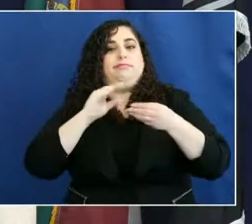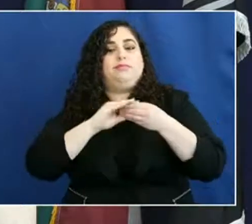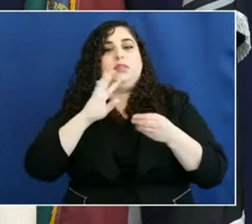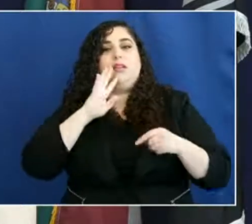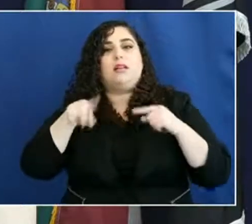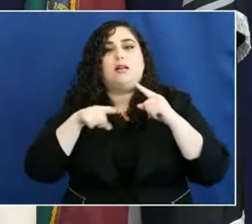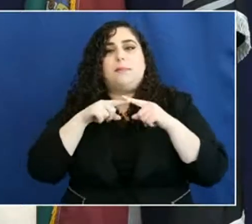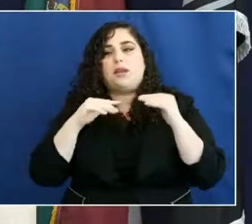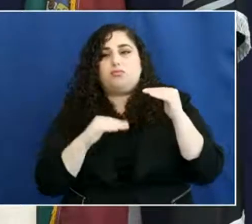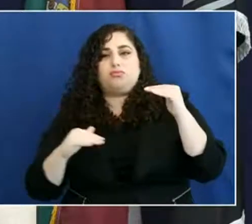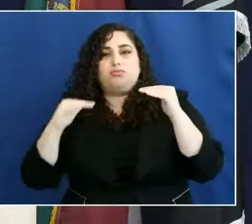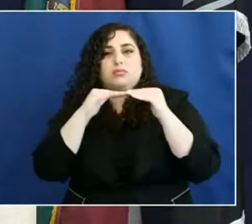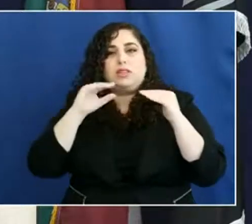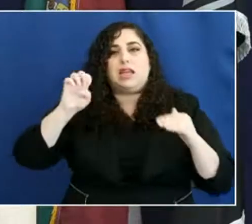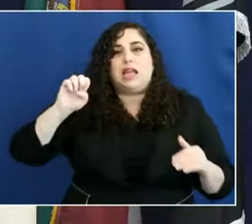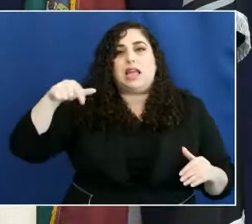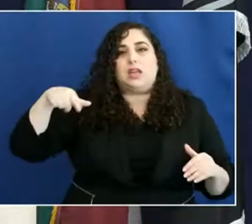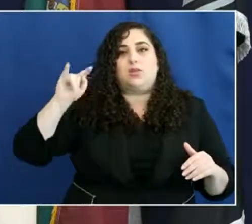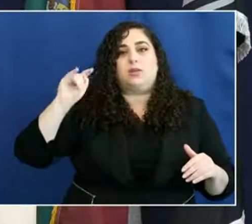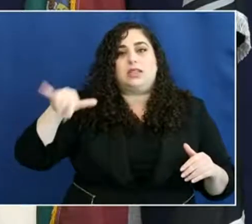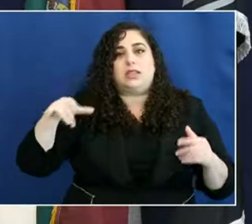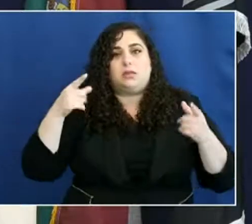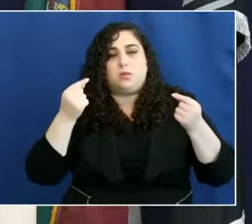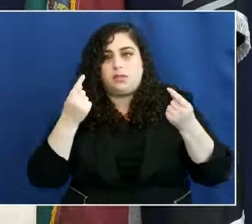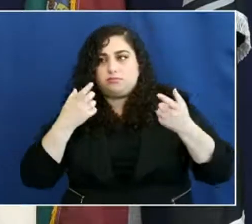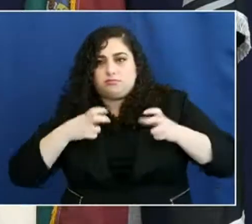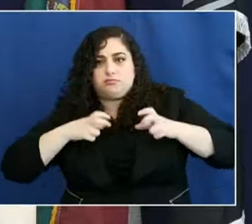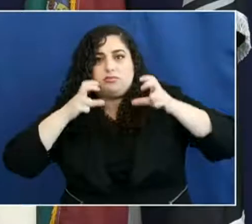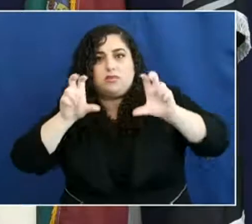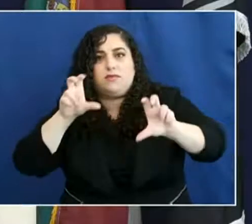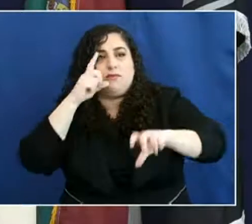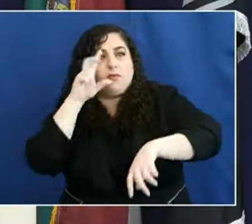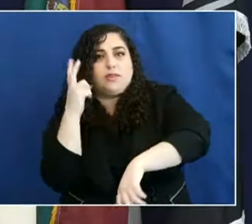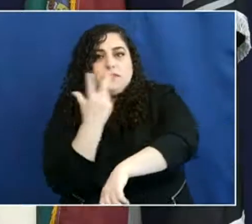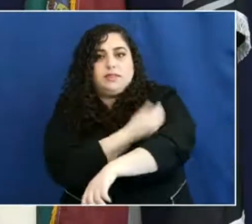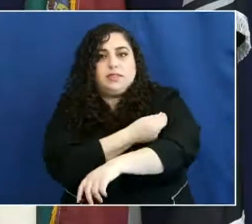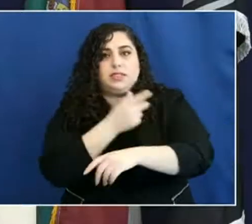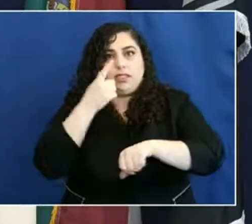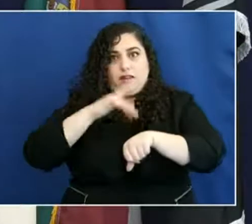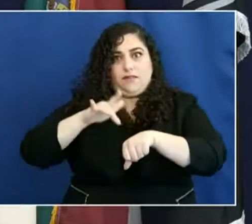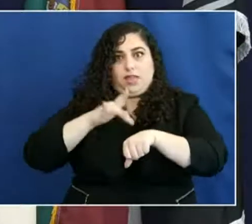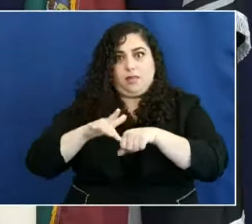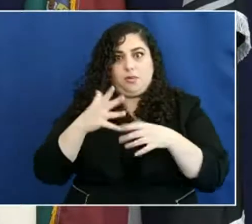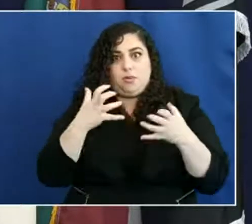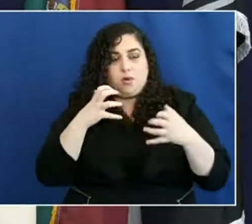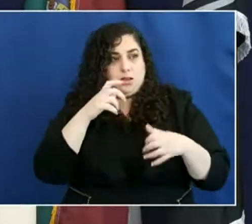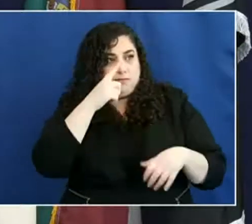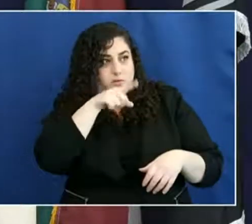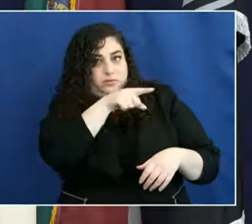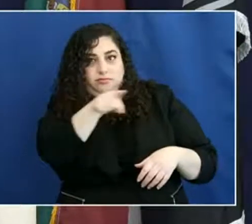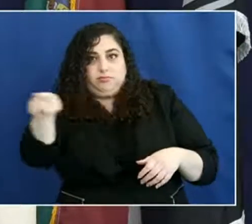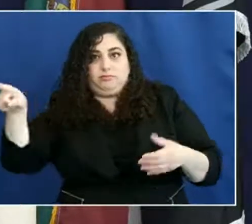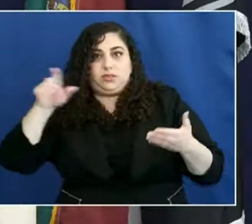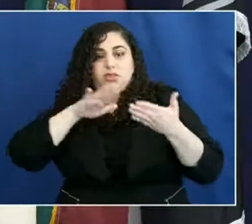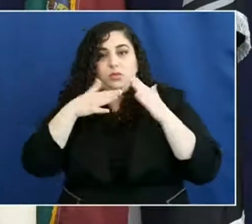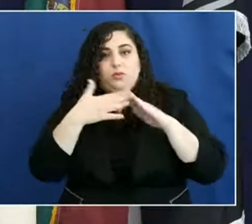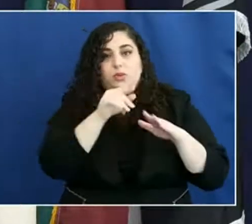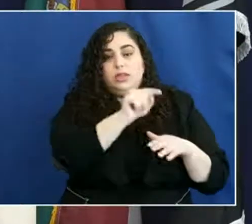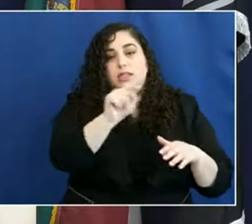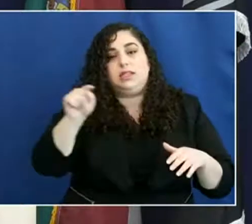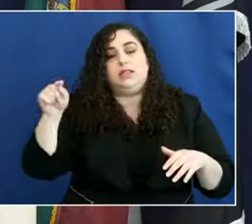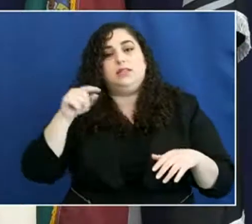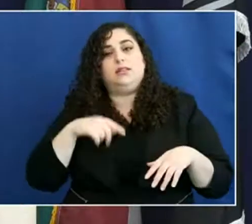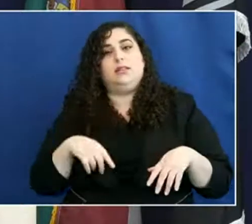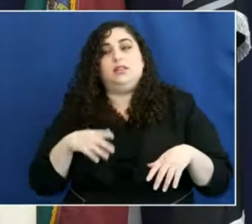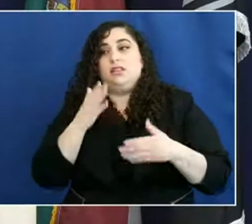effort and energy to ensure vaccines are available in the communities that are hardest hit. I also wanted to share that for